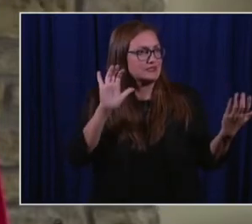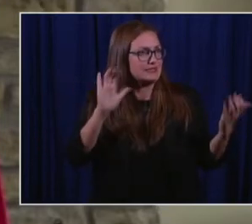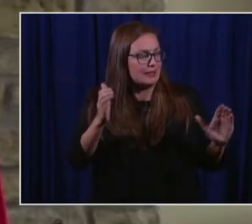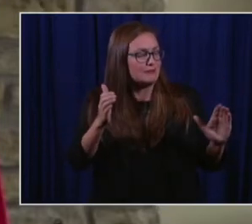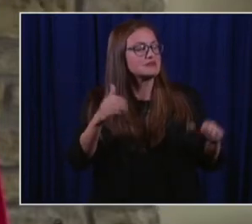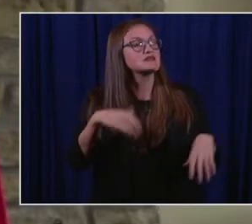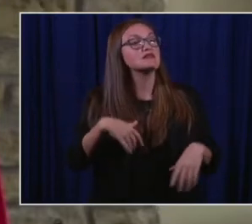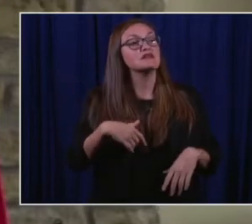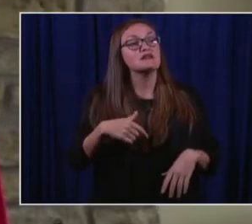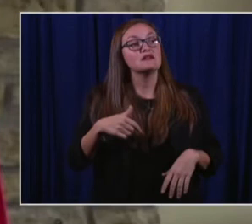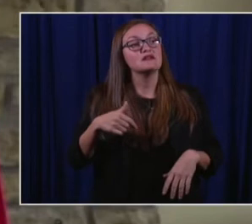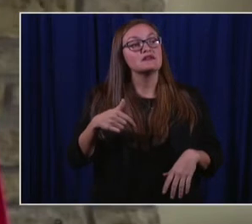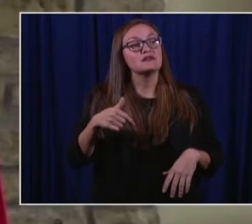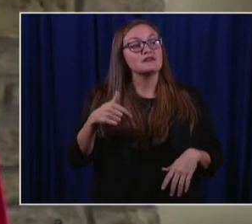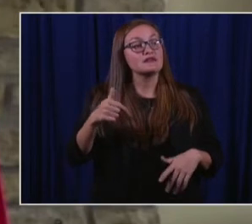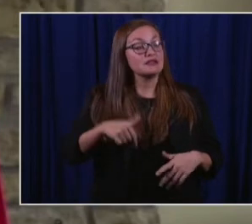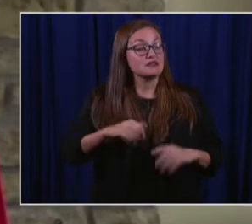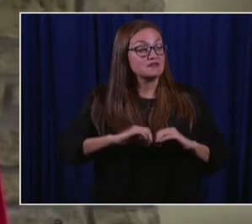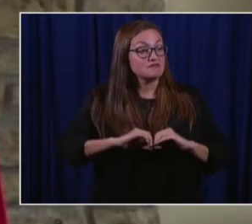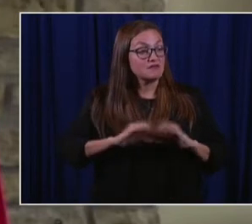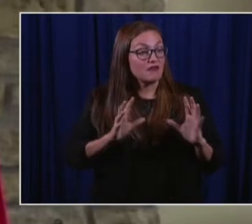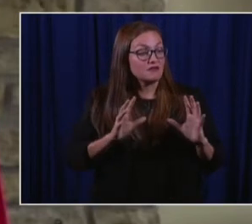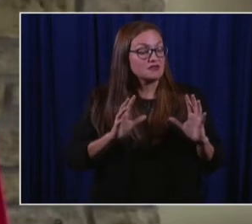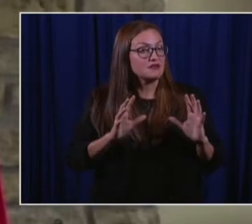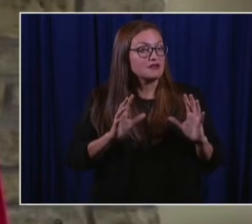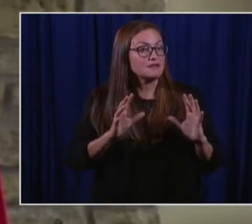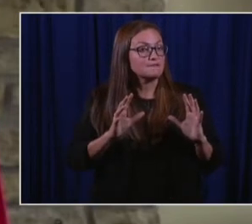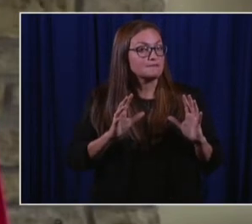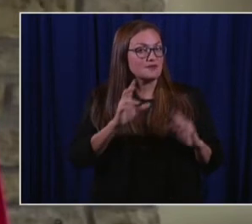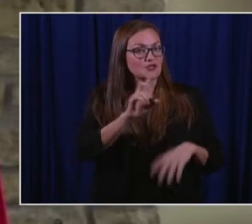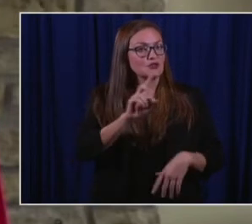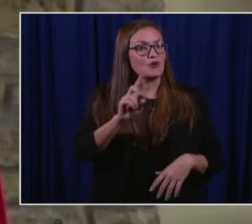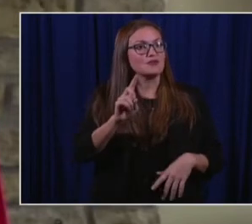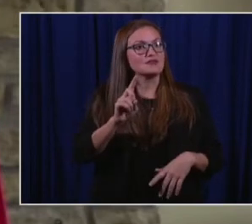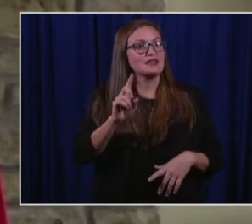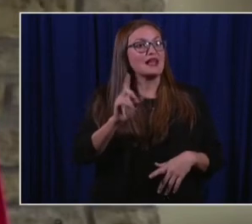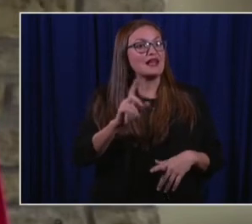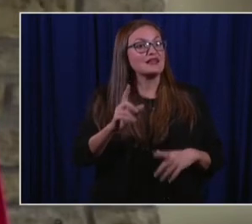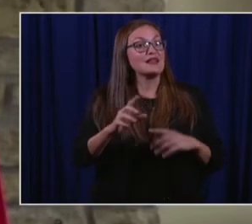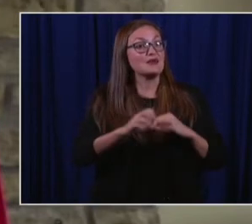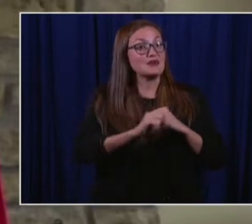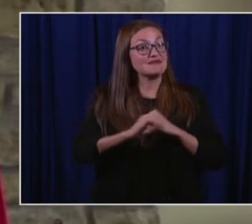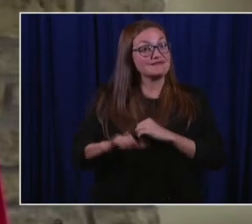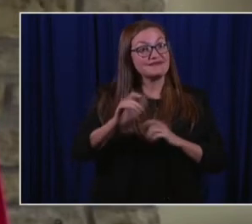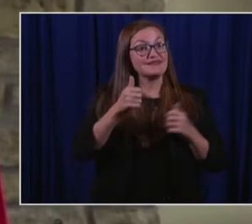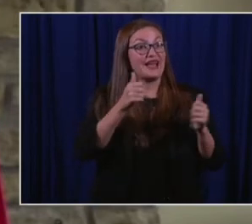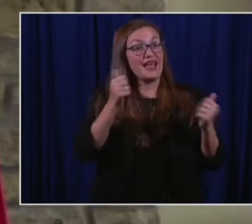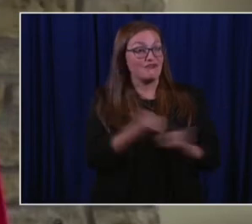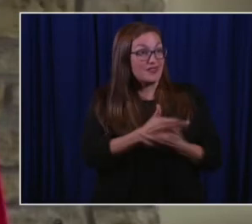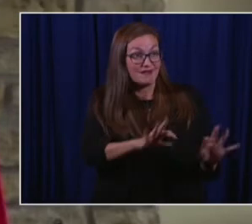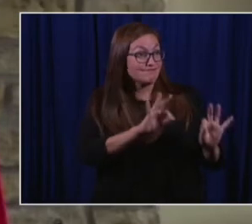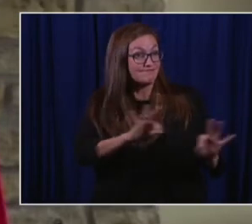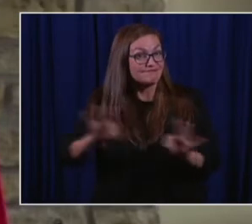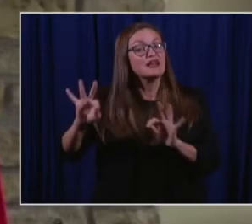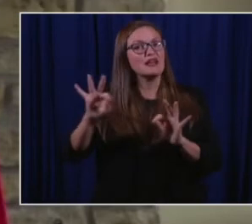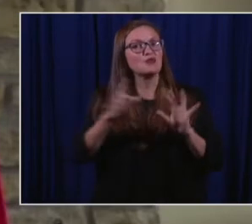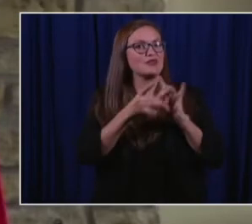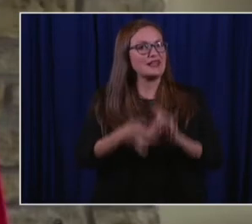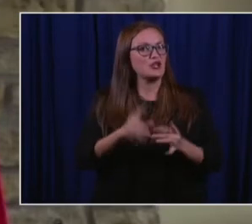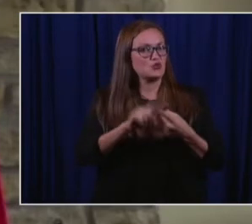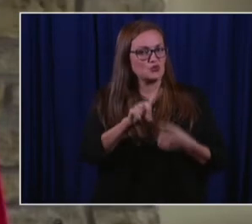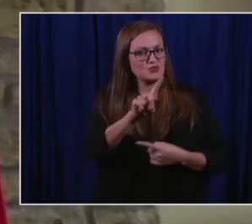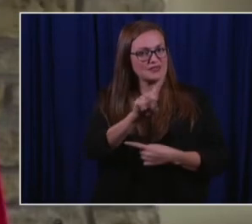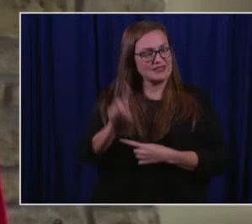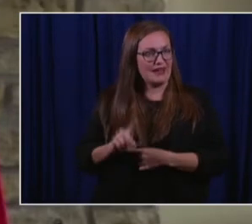was released to great fanfare as an answer to the Dayton mass shooting. How do you feel about the fact that it looks like this bill will not